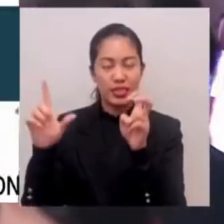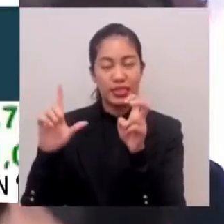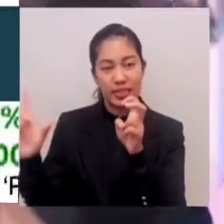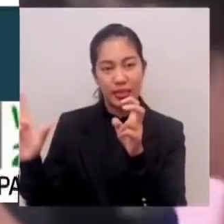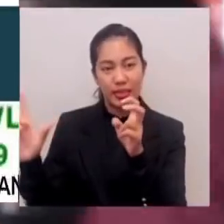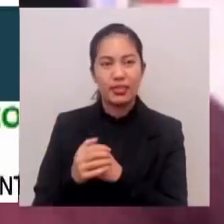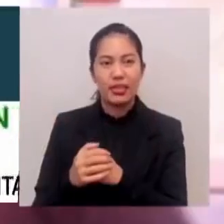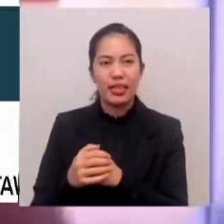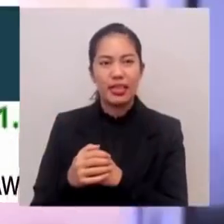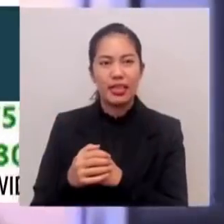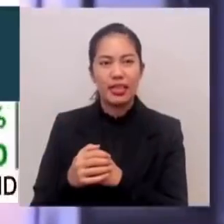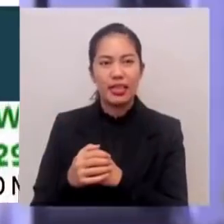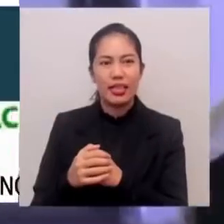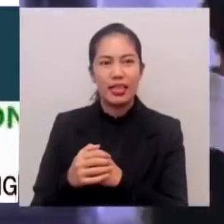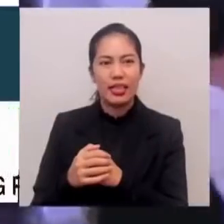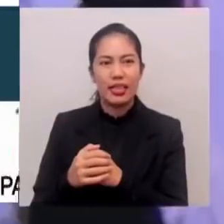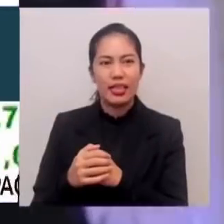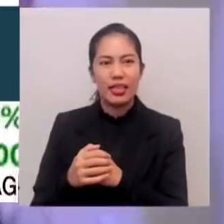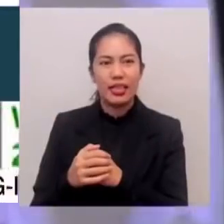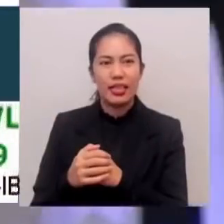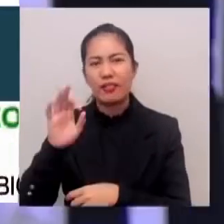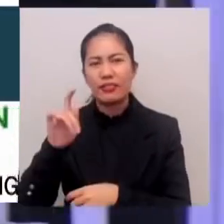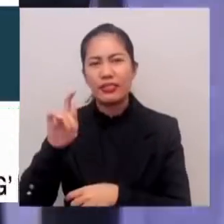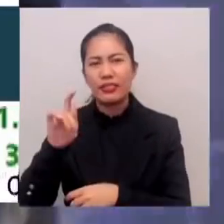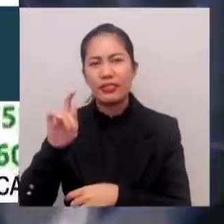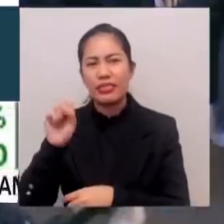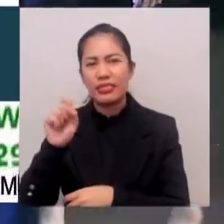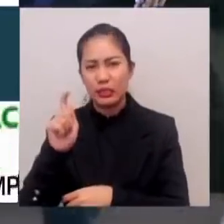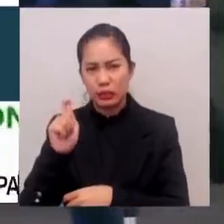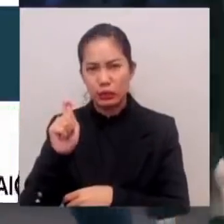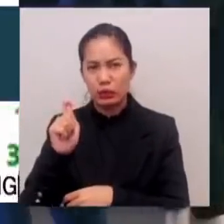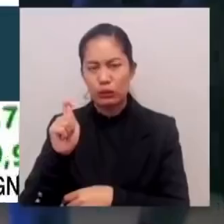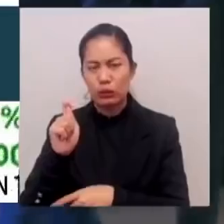leftist organizations that have critical